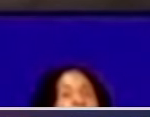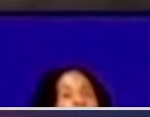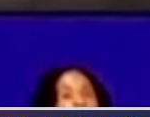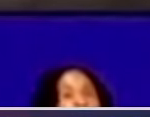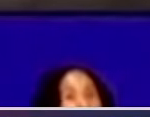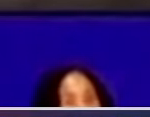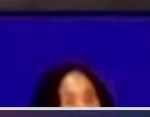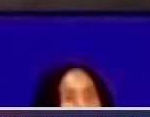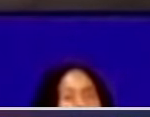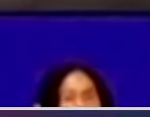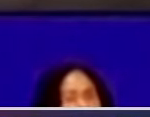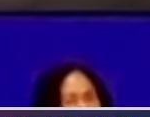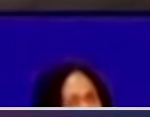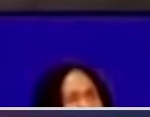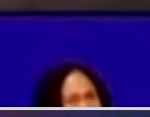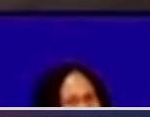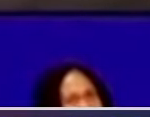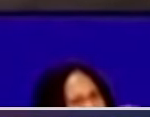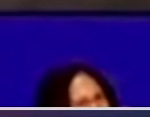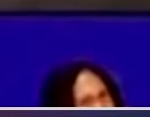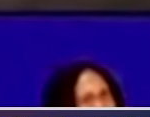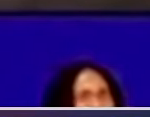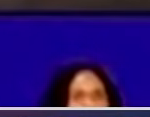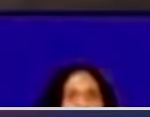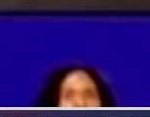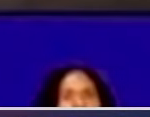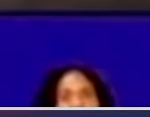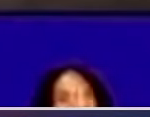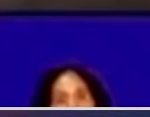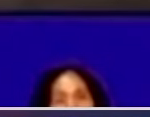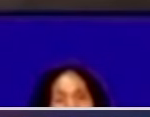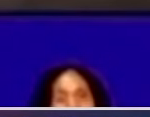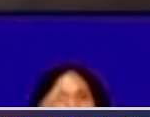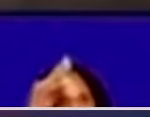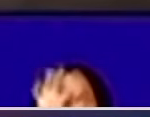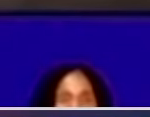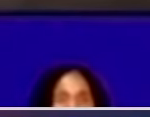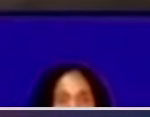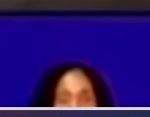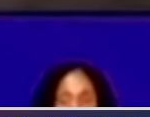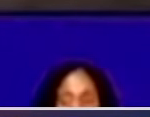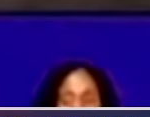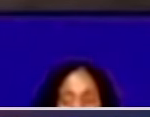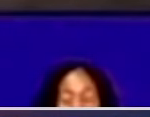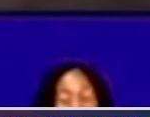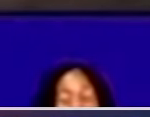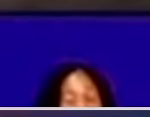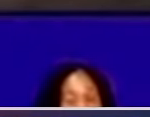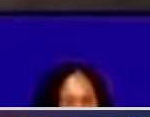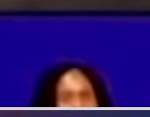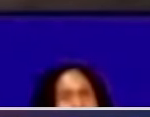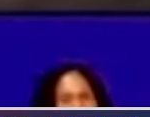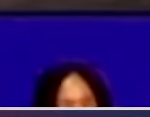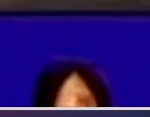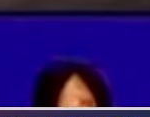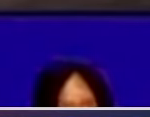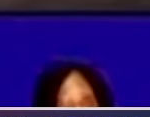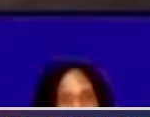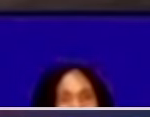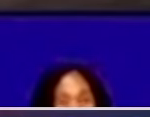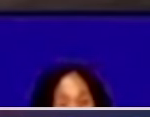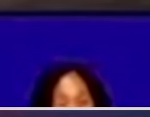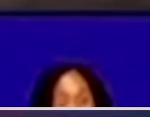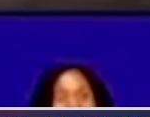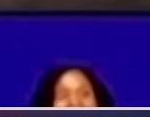lives improve where the DA governs. Mr. President, you even acknowledged this DA